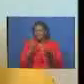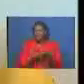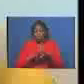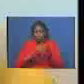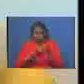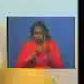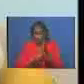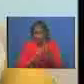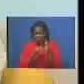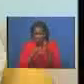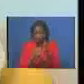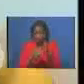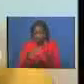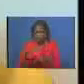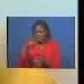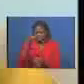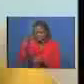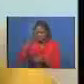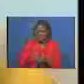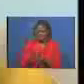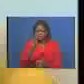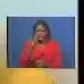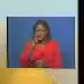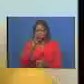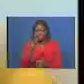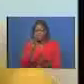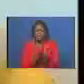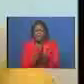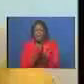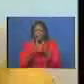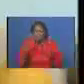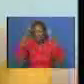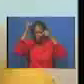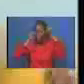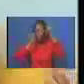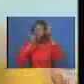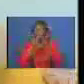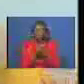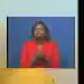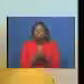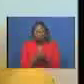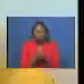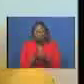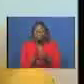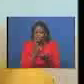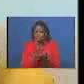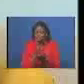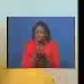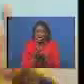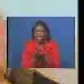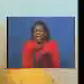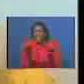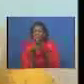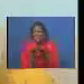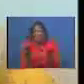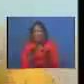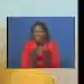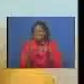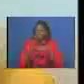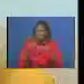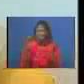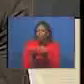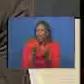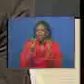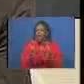all all my albino children are capable of of doing anything anything in the world anything in the world Gus